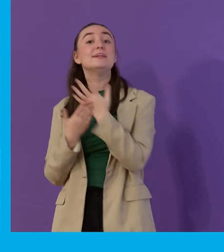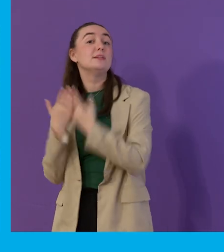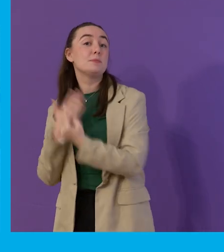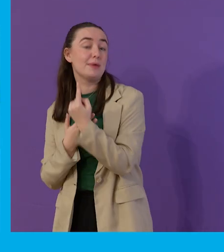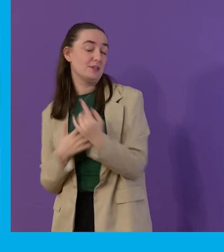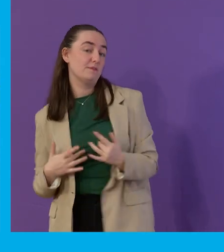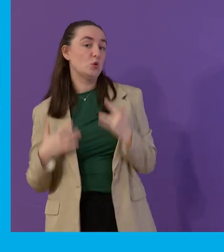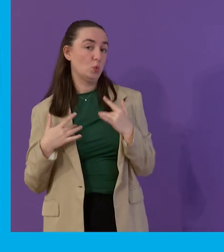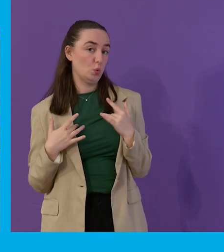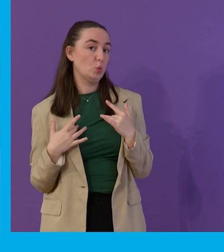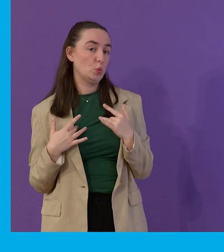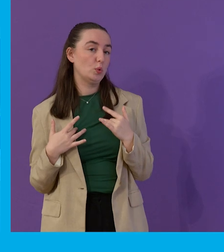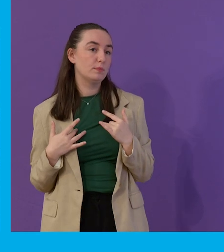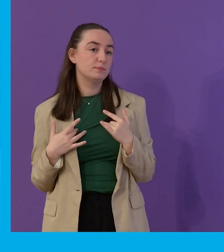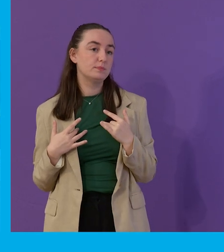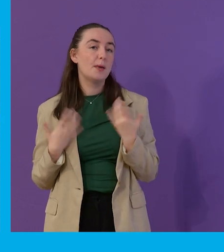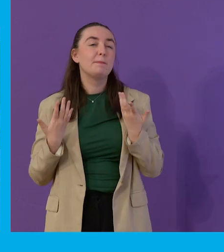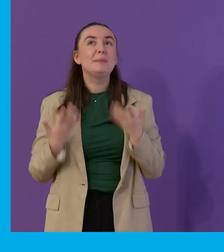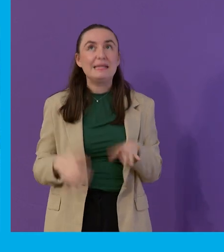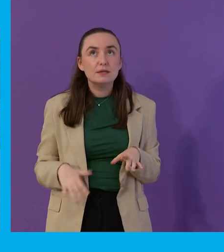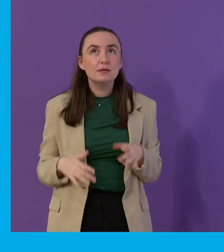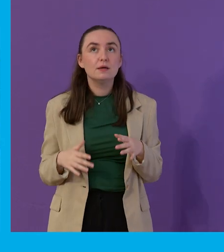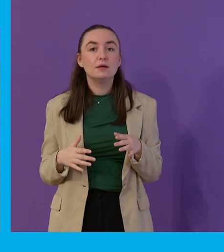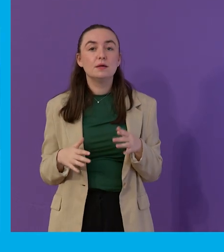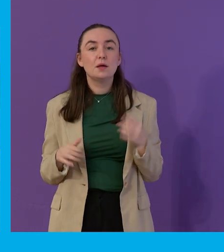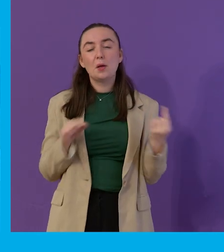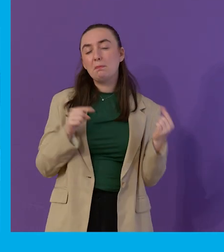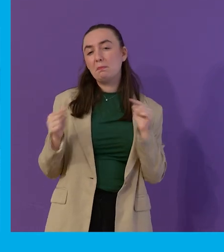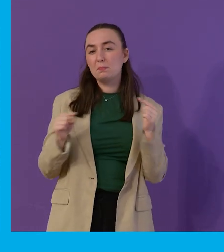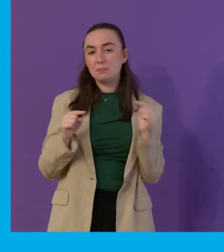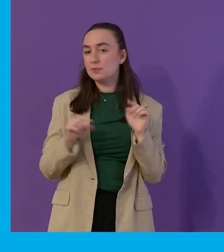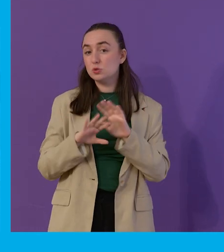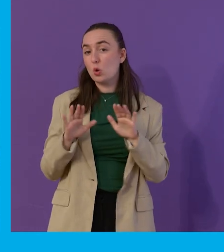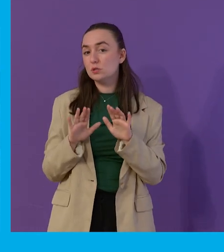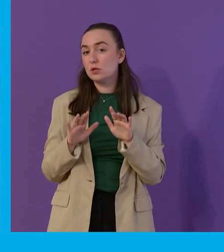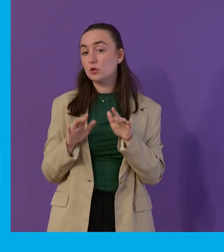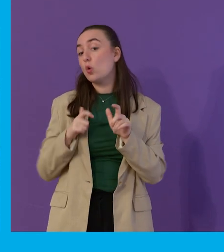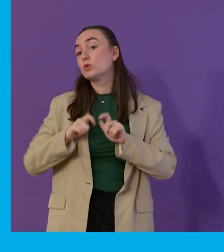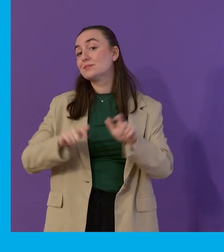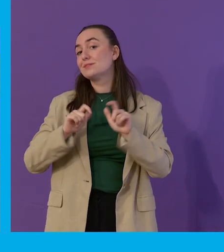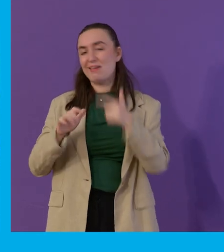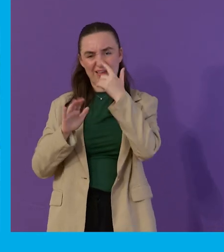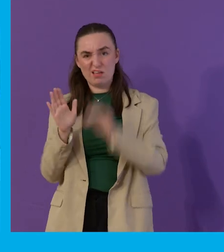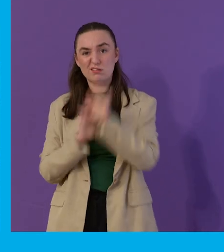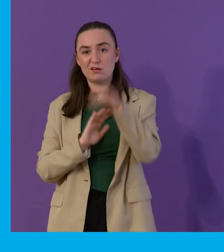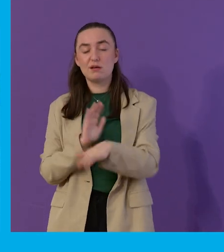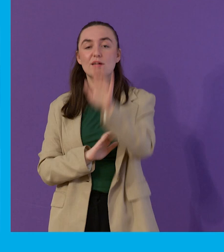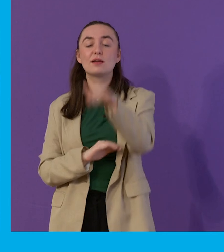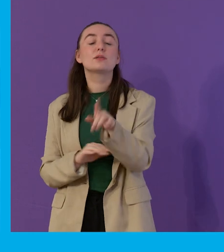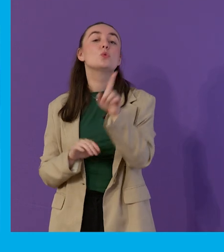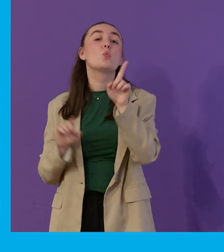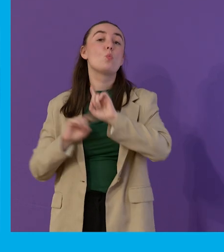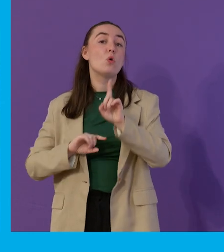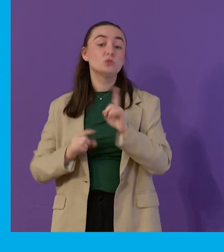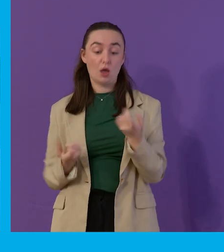been debatable and I would say perhaps not consistent on, is what is our vision of the state? What is